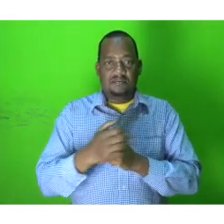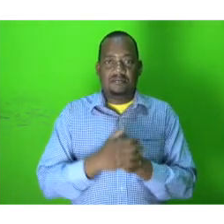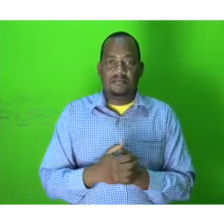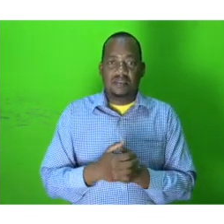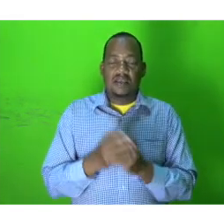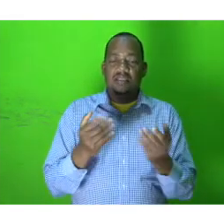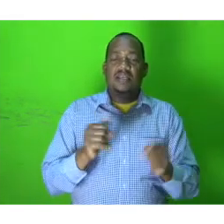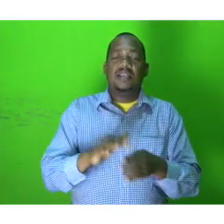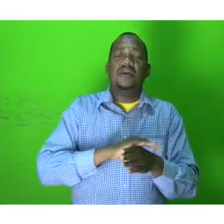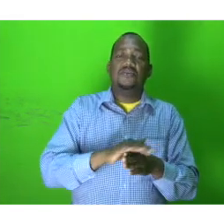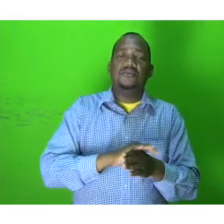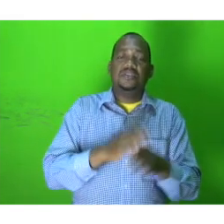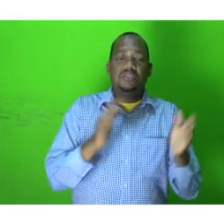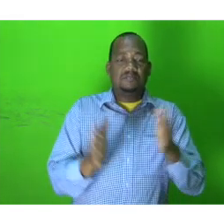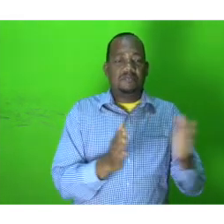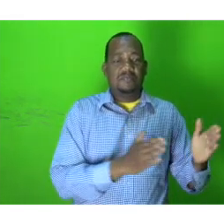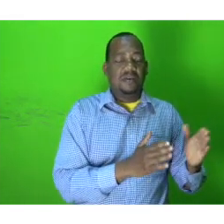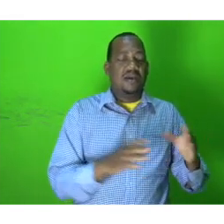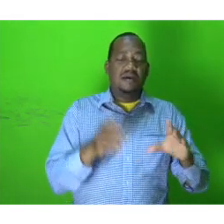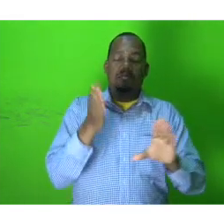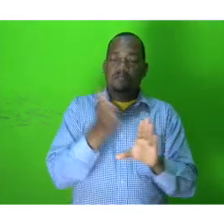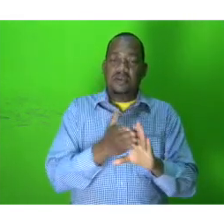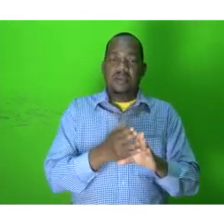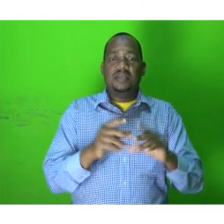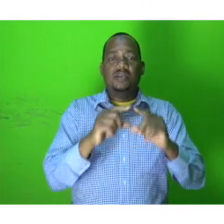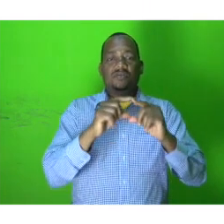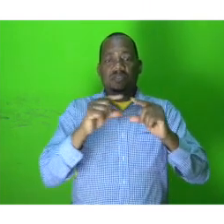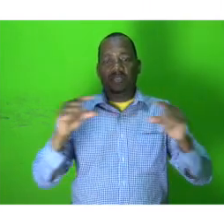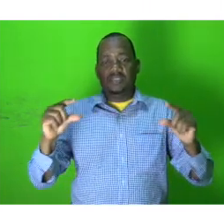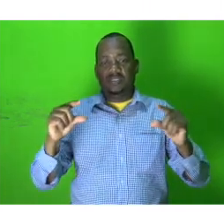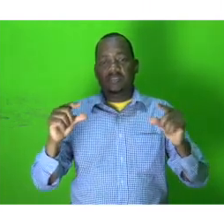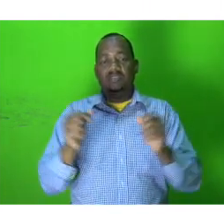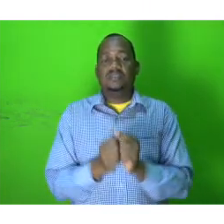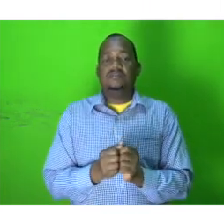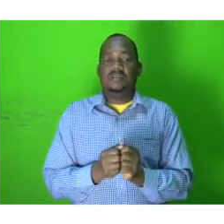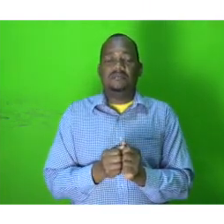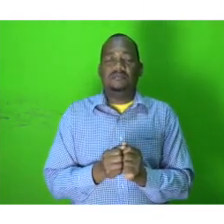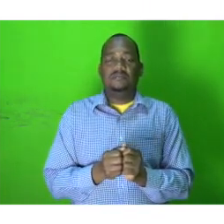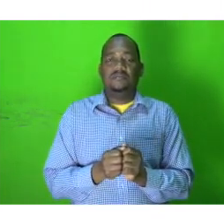that are used to prepare bank reconciliation statement.